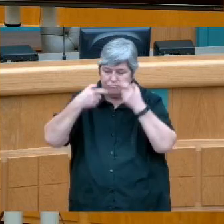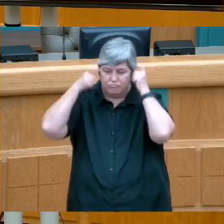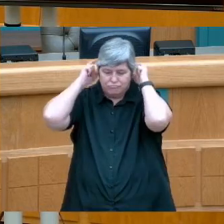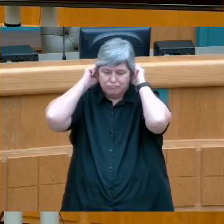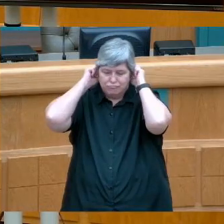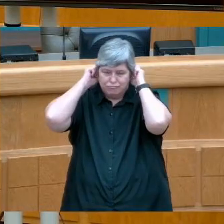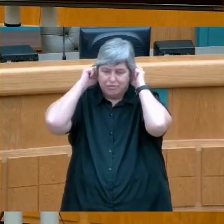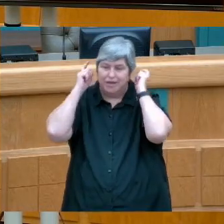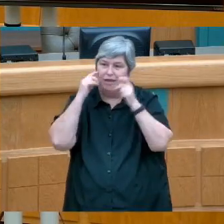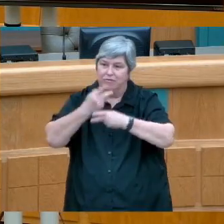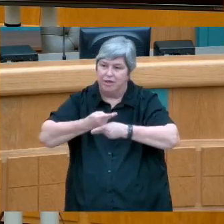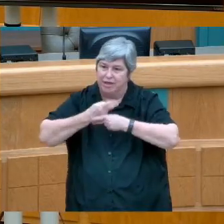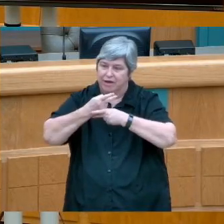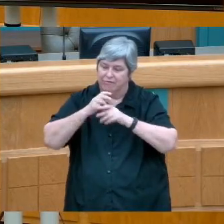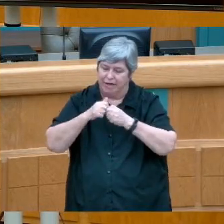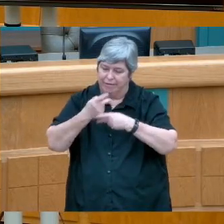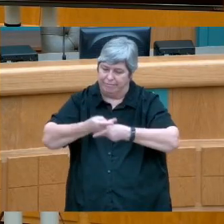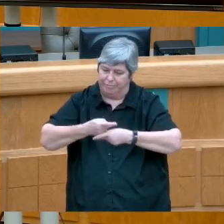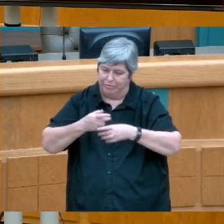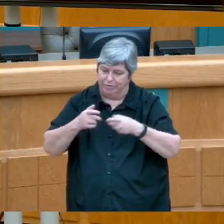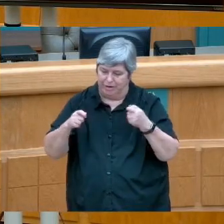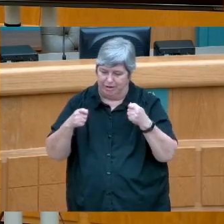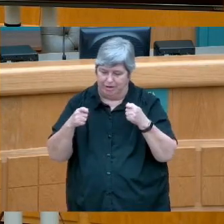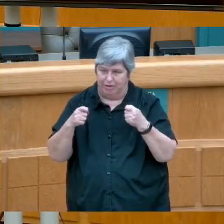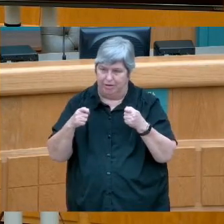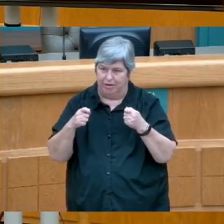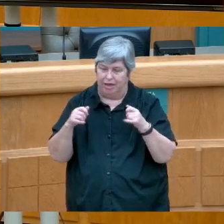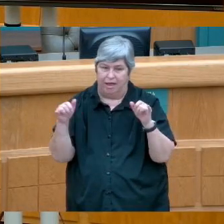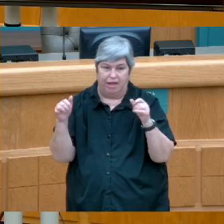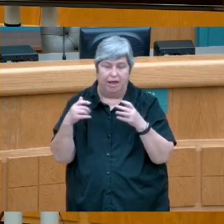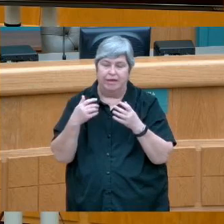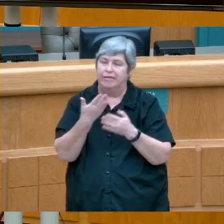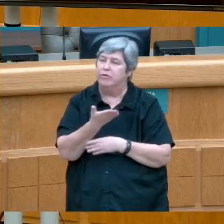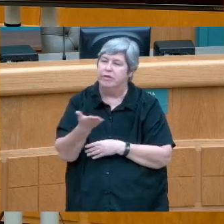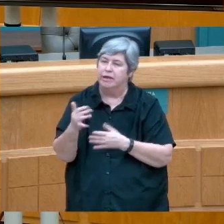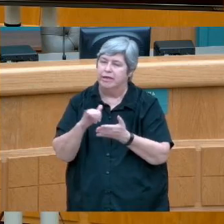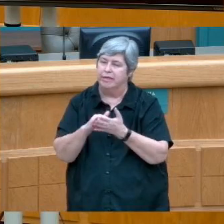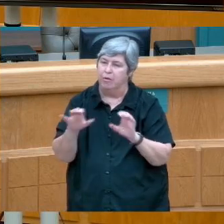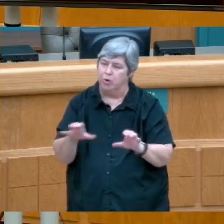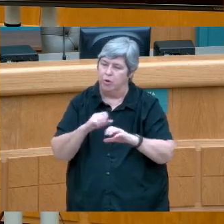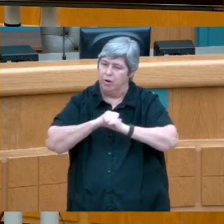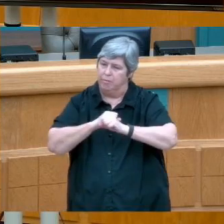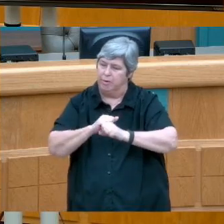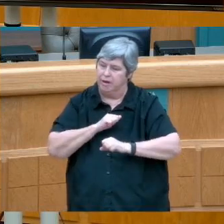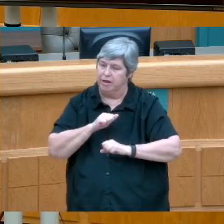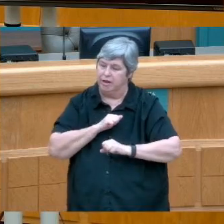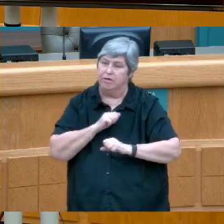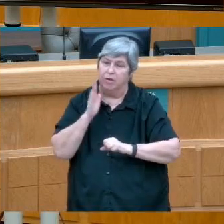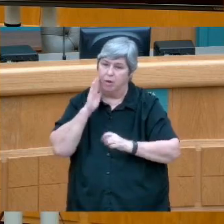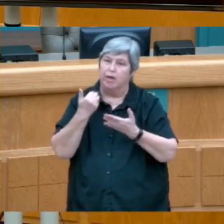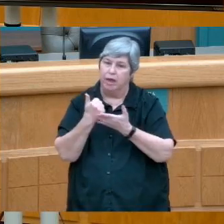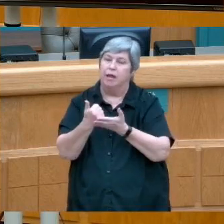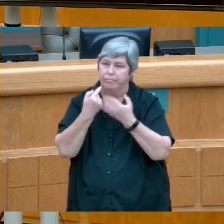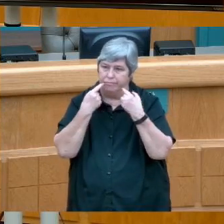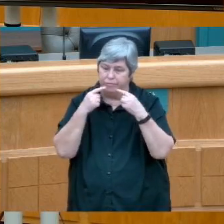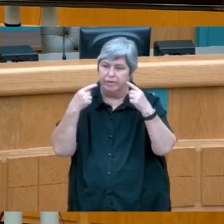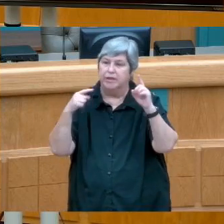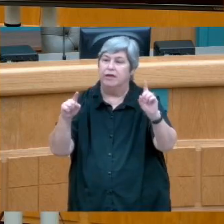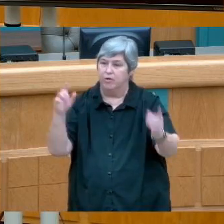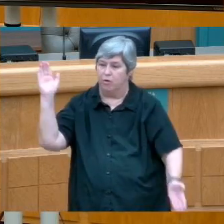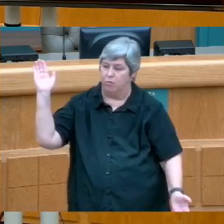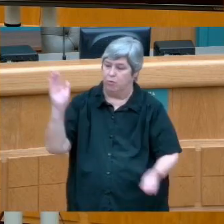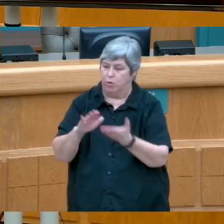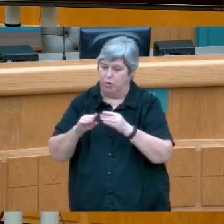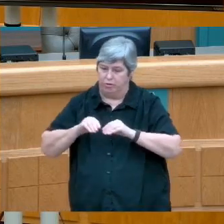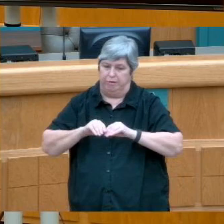mask. Be a little careful how you handle it, and those little measures, I think, will make a difference. Will reduce the